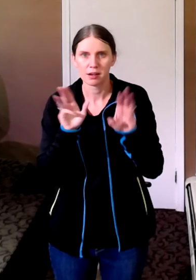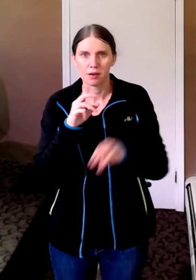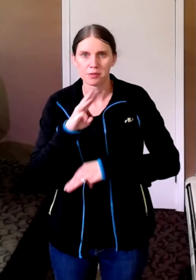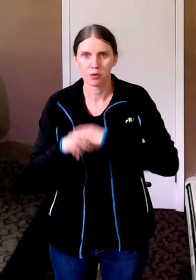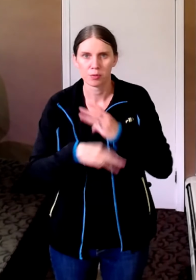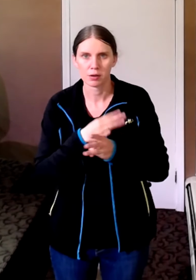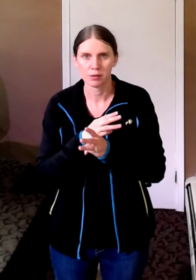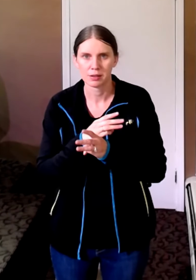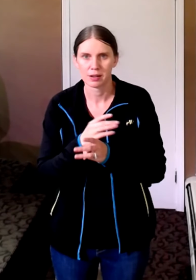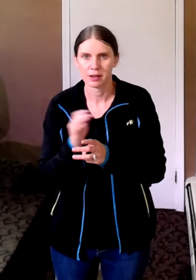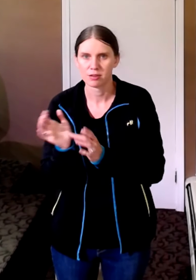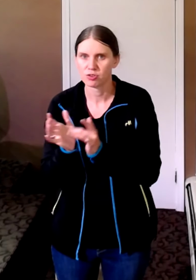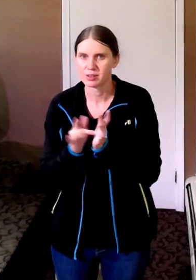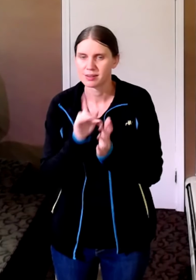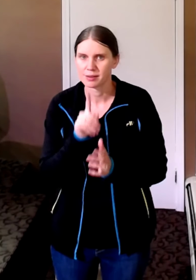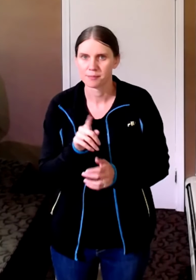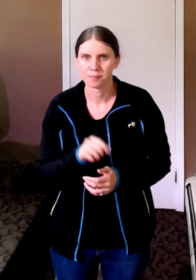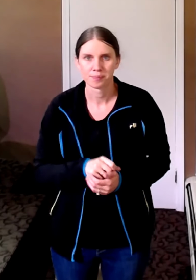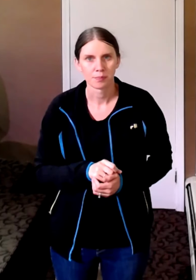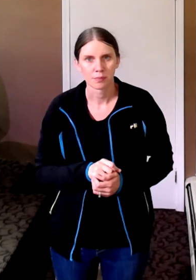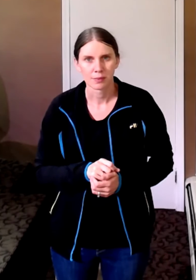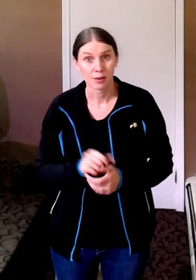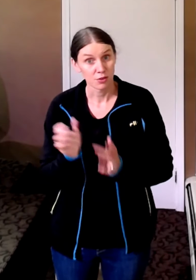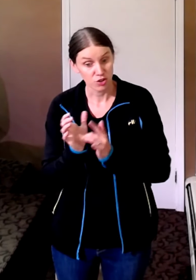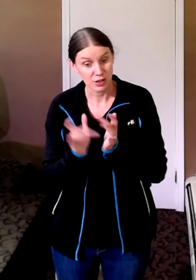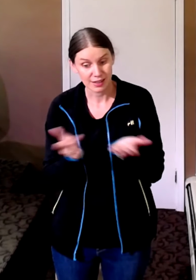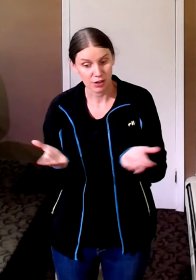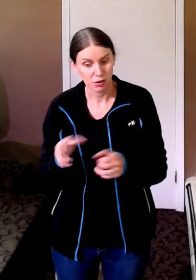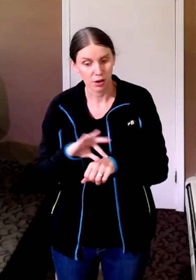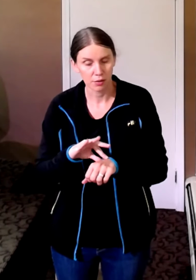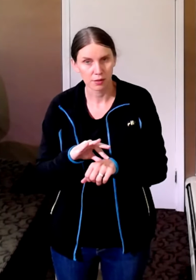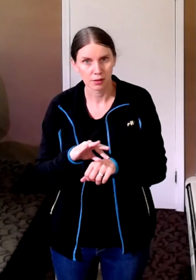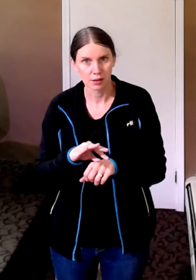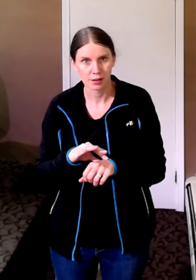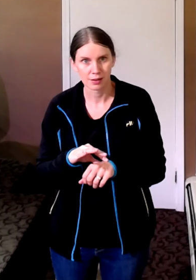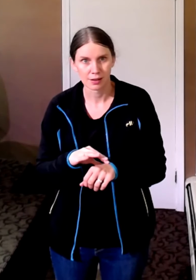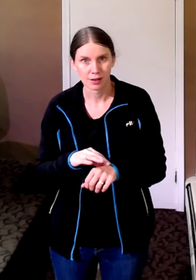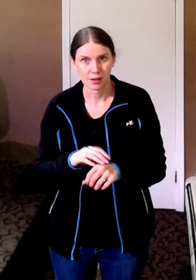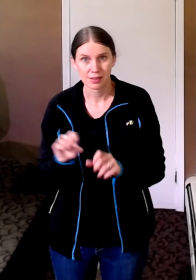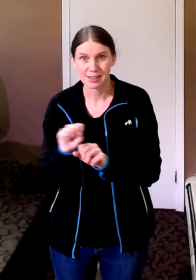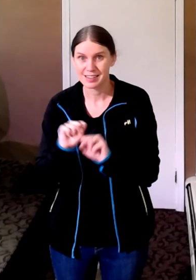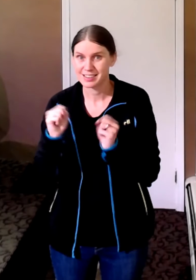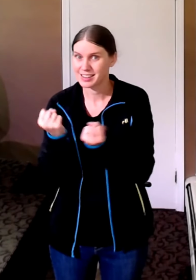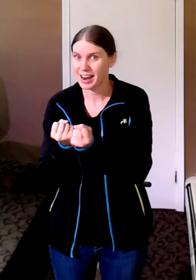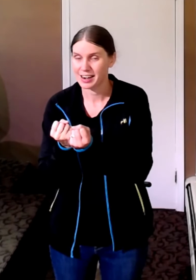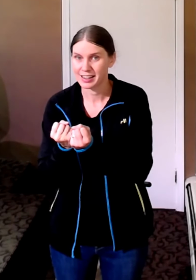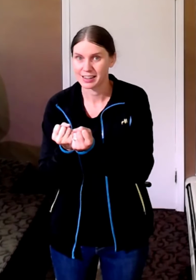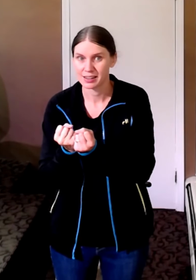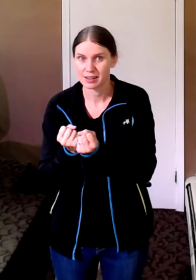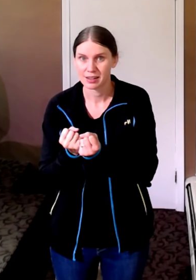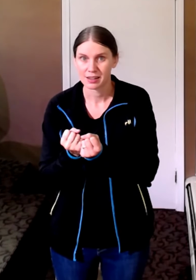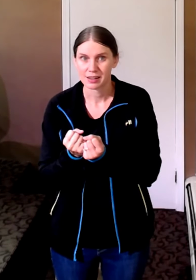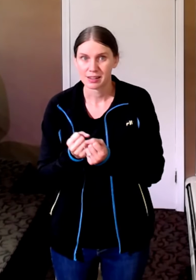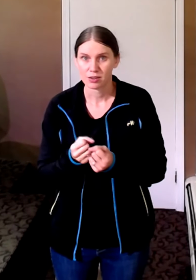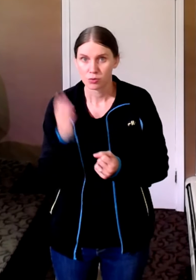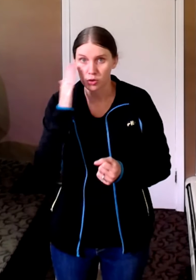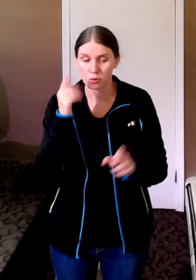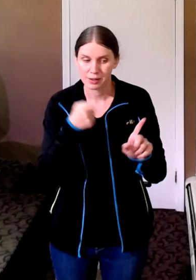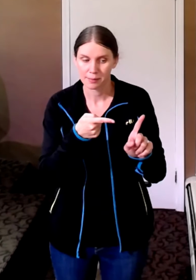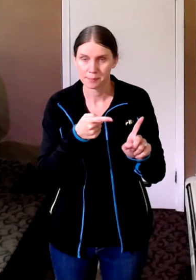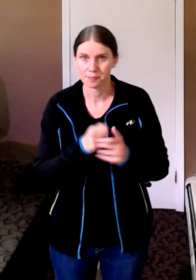world. When Jesus was here, I mean, the civilized world around there, everybody knew